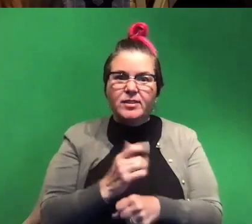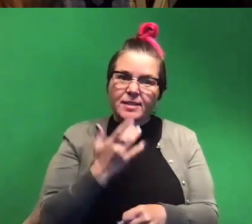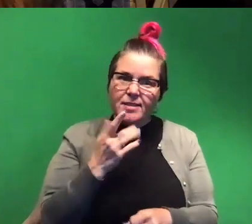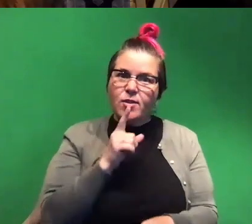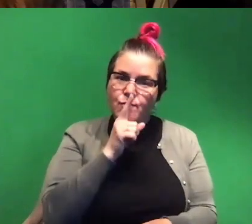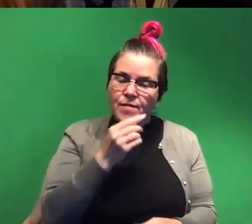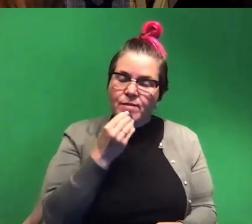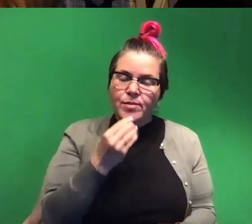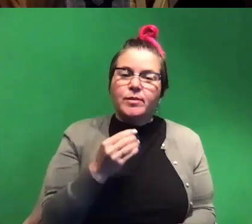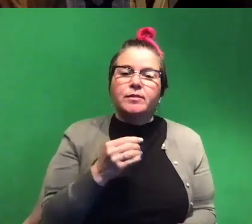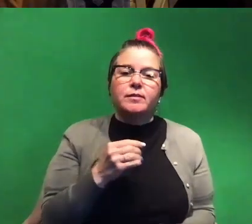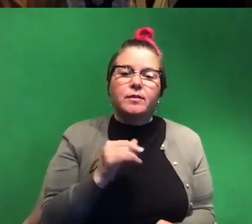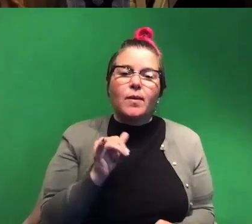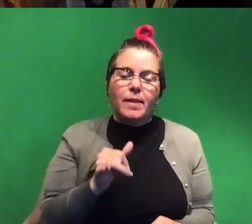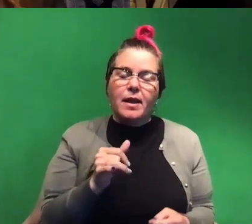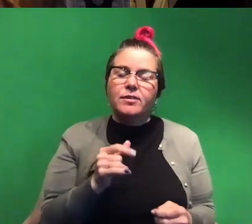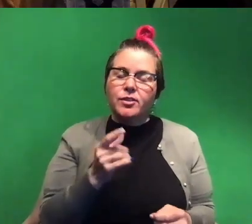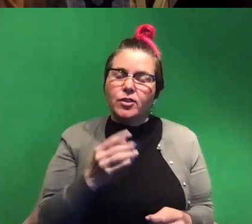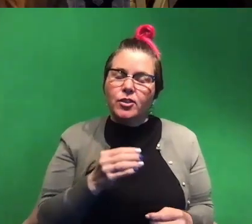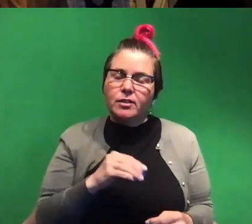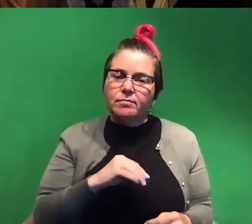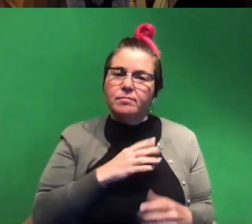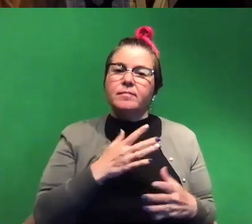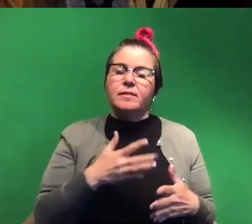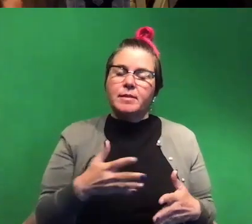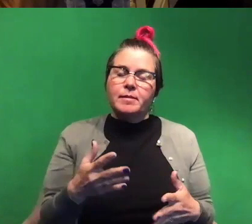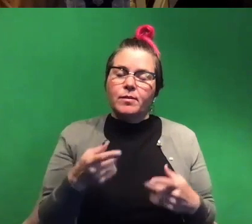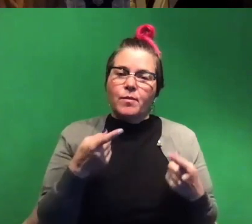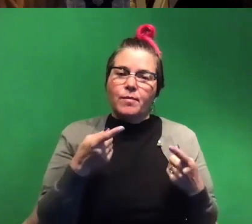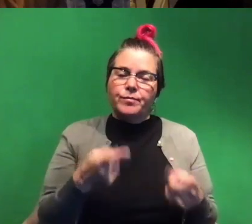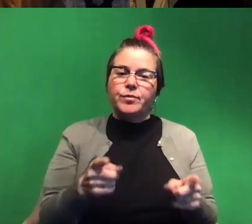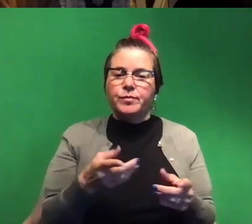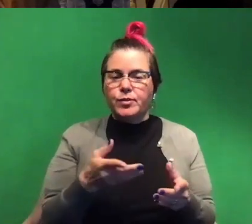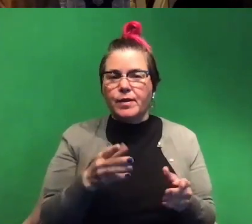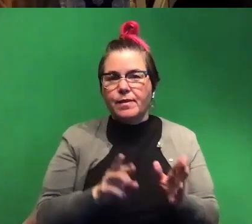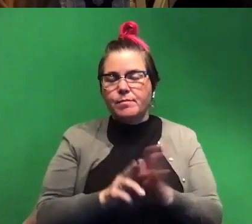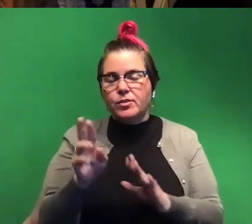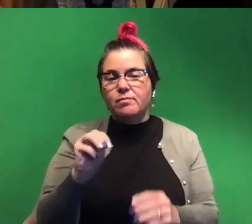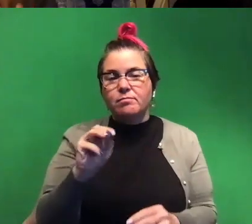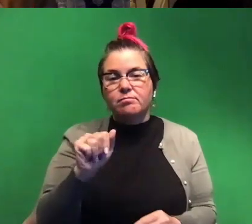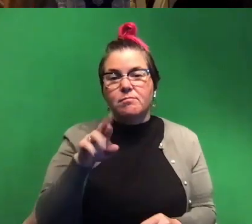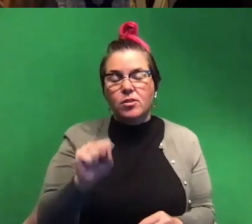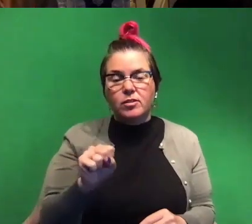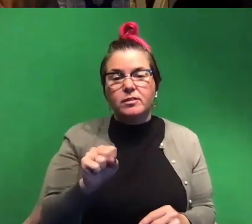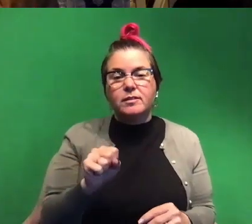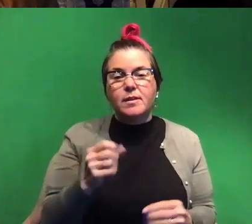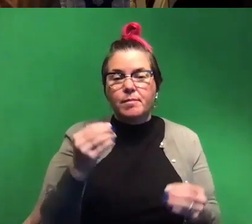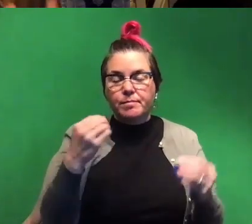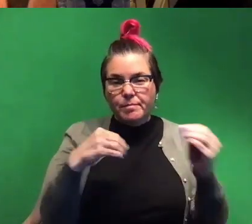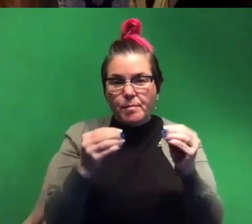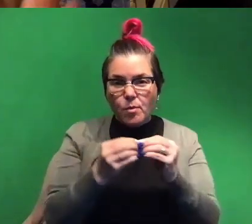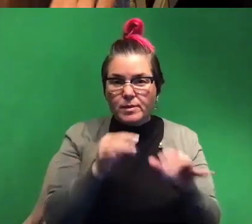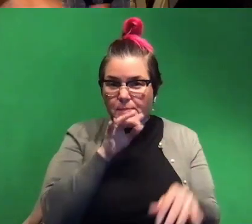And so that is a good morale booster for them to have throughout. So for Mars, you would probably be eating more spicy food.